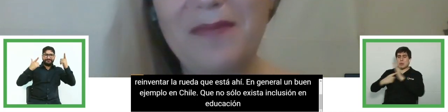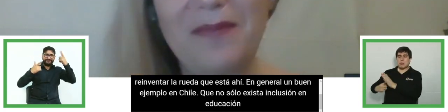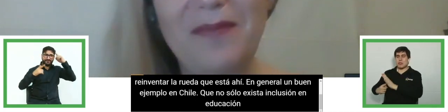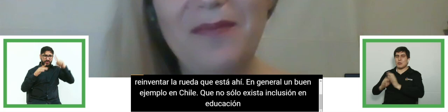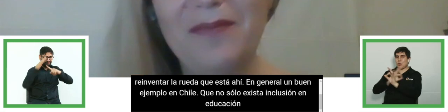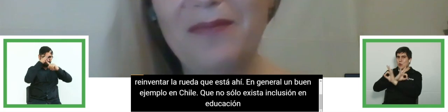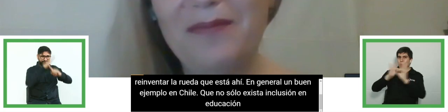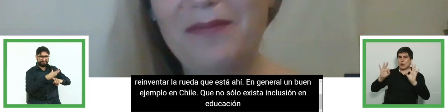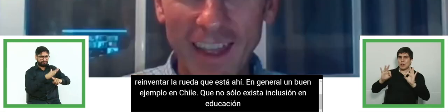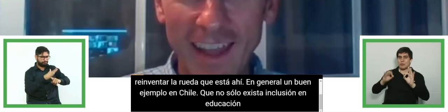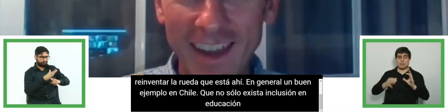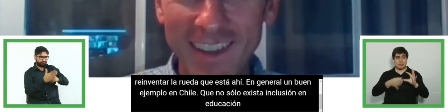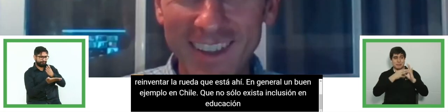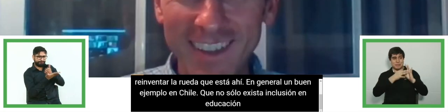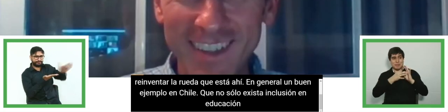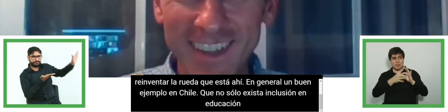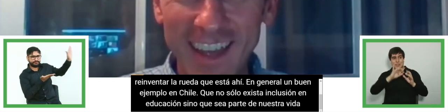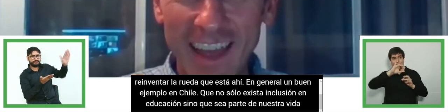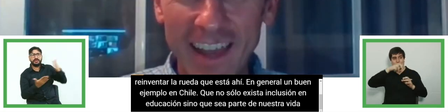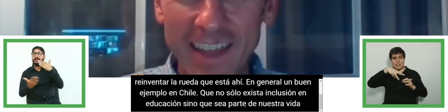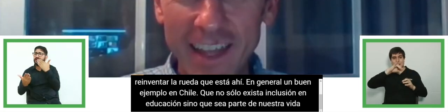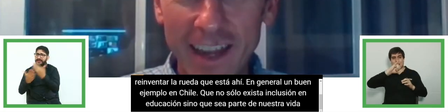Claudia.